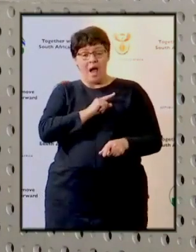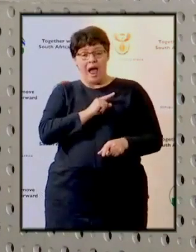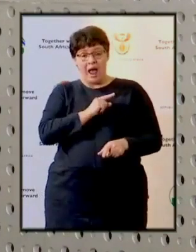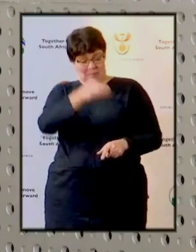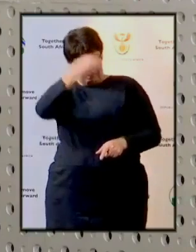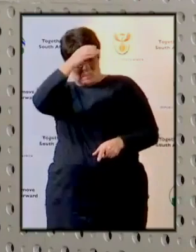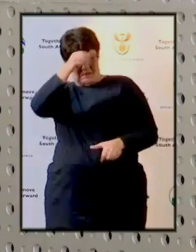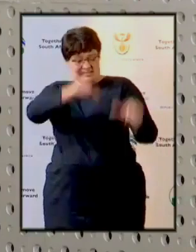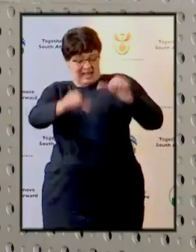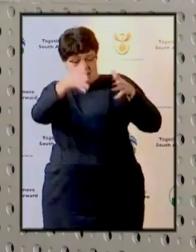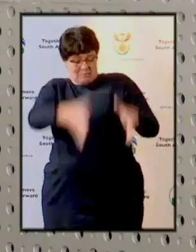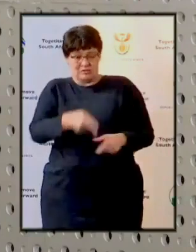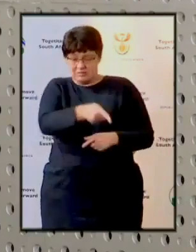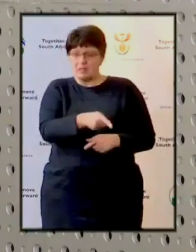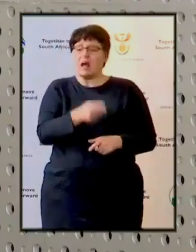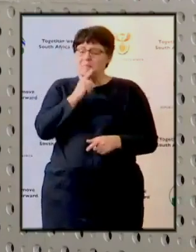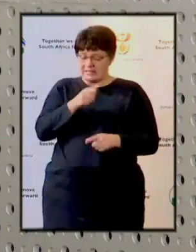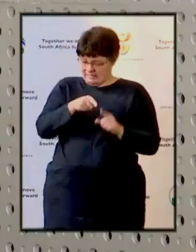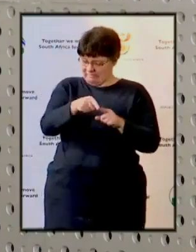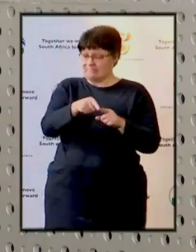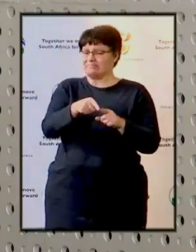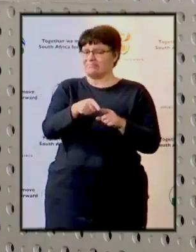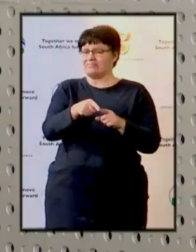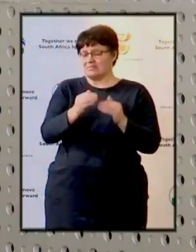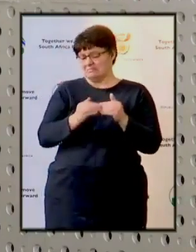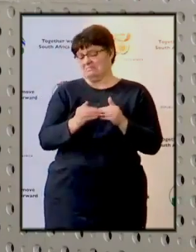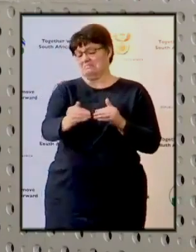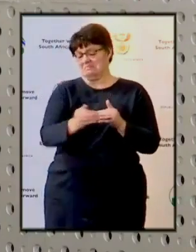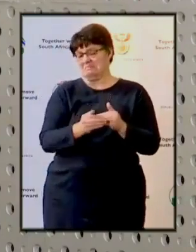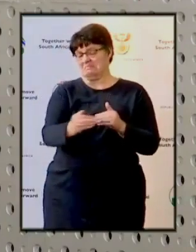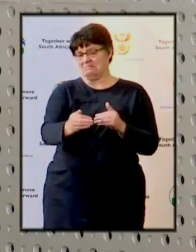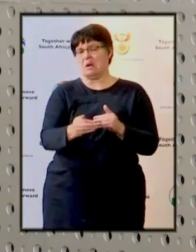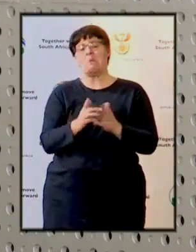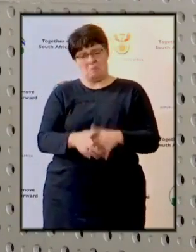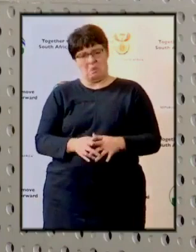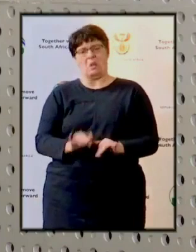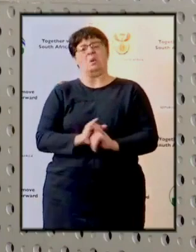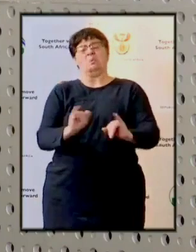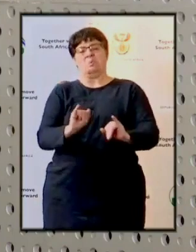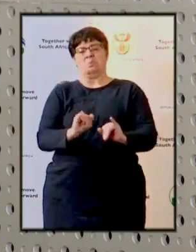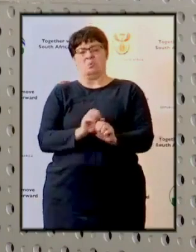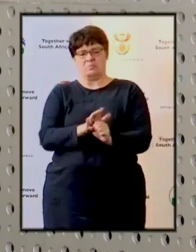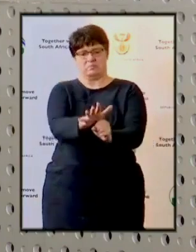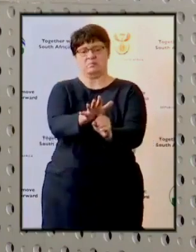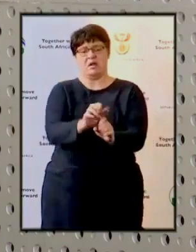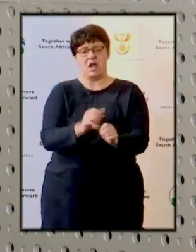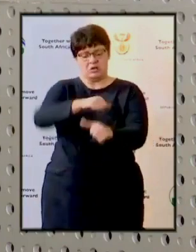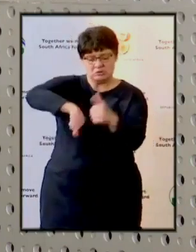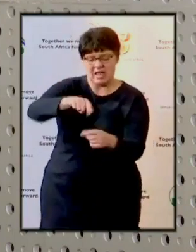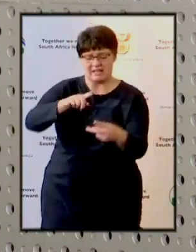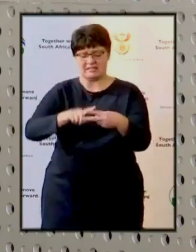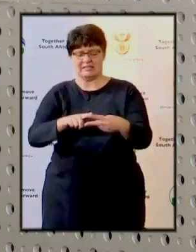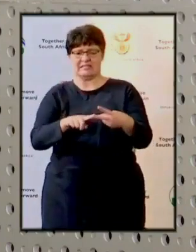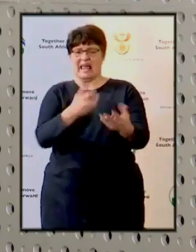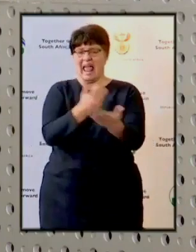for a strong period where the virus will still be circulating very actively in our economy and in our society at least